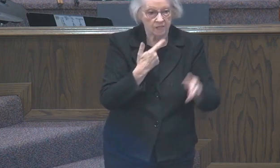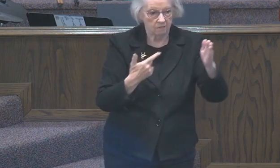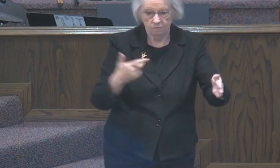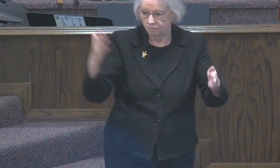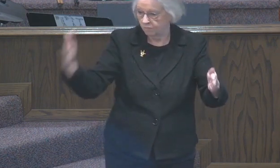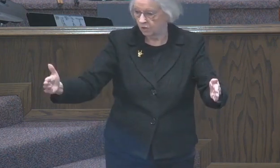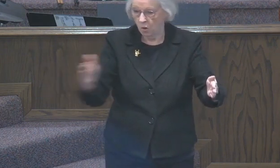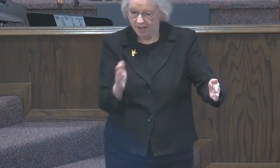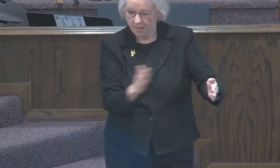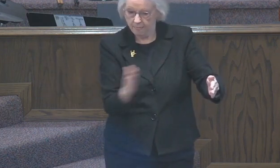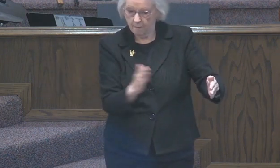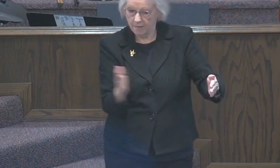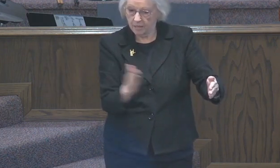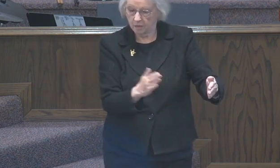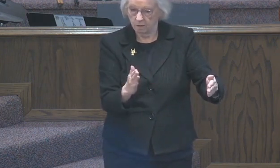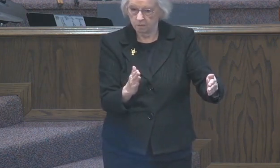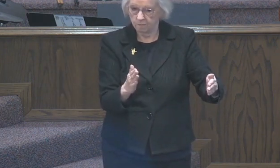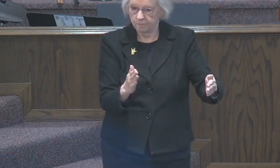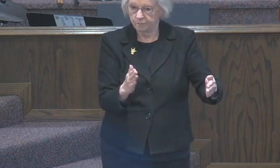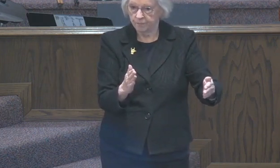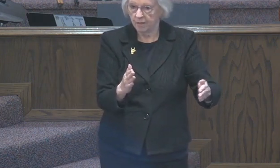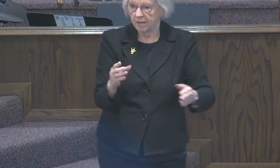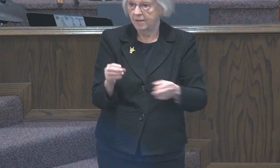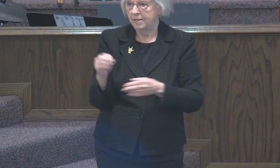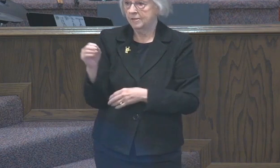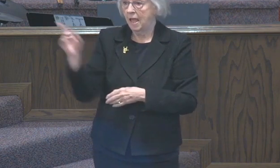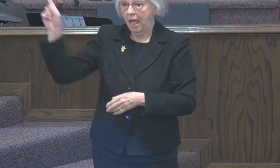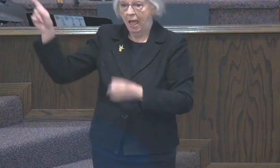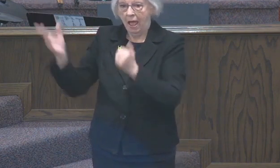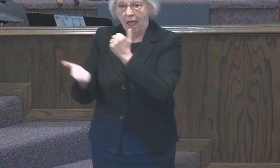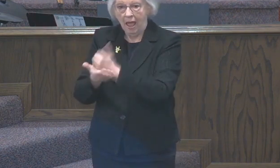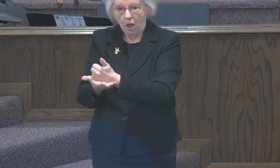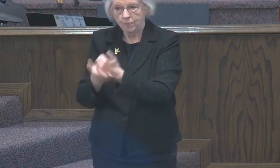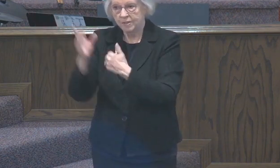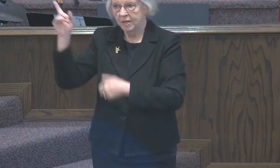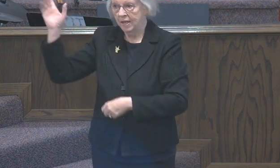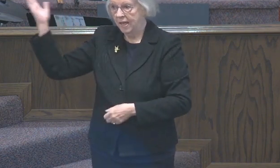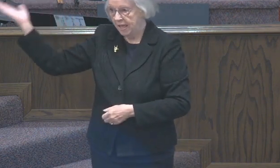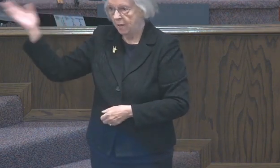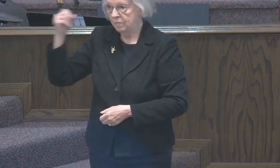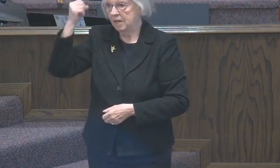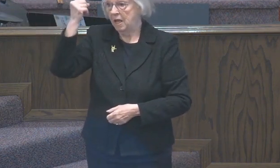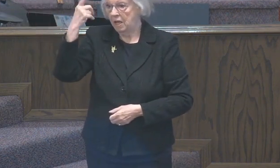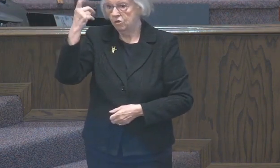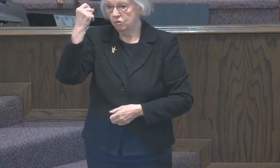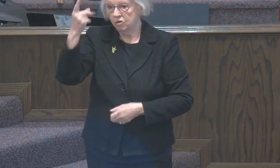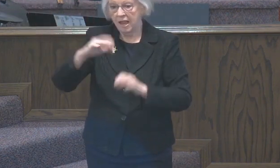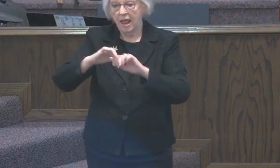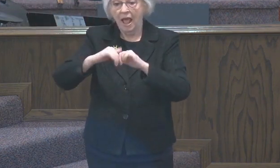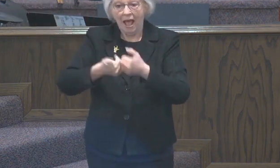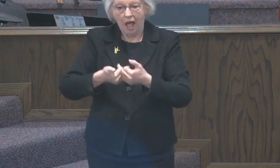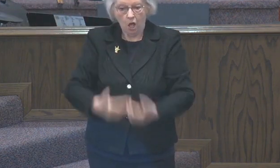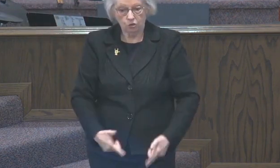This middle section, or the teaching section, it really helps me to understand how to live out